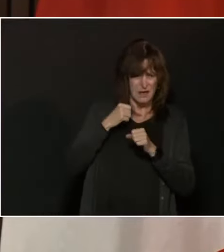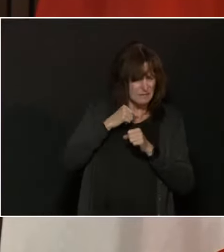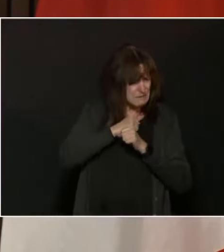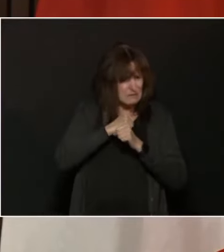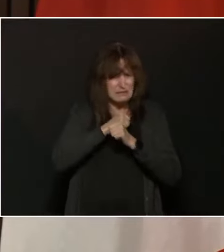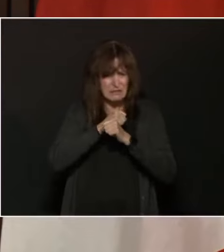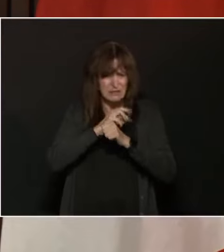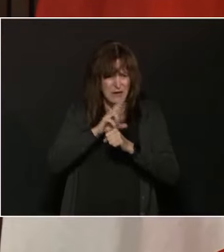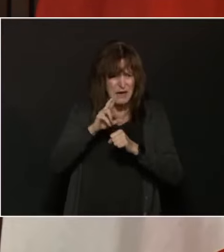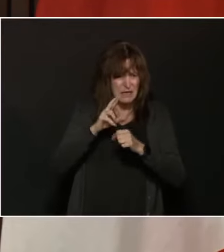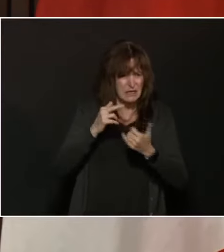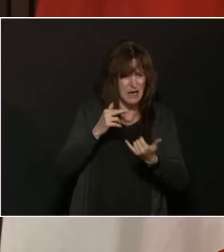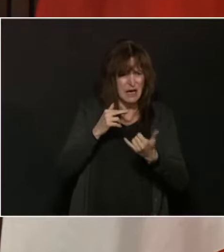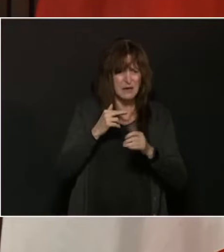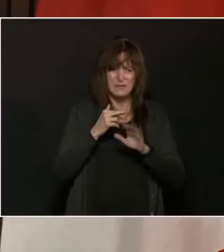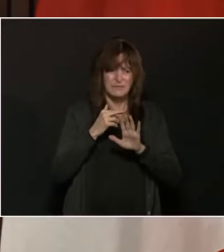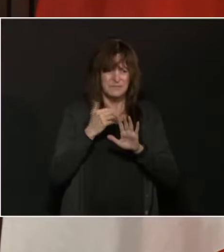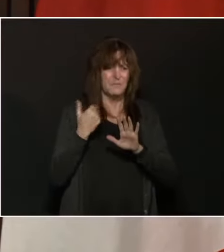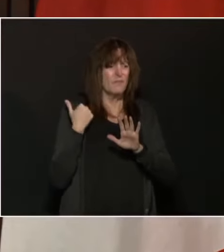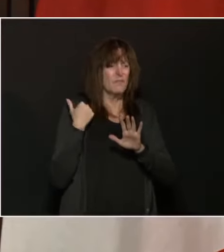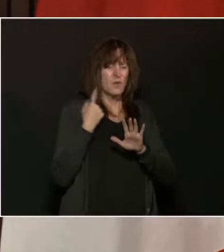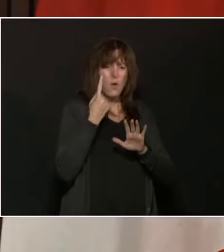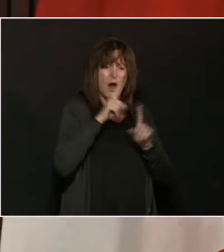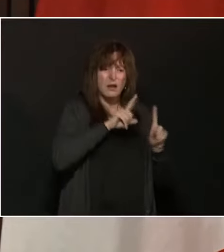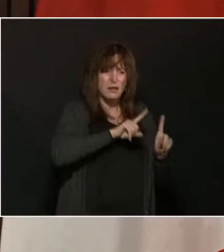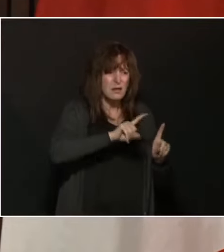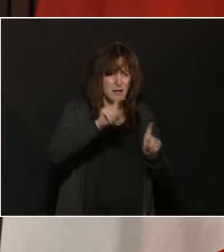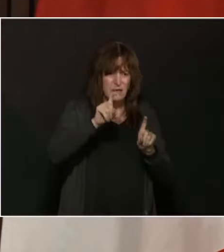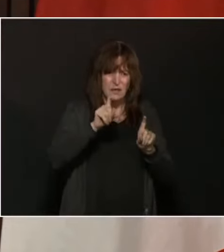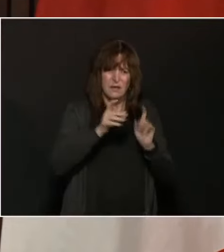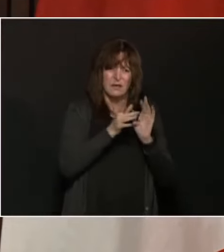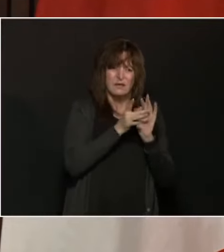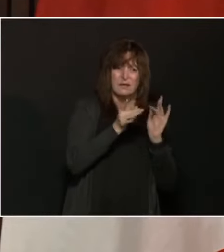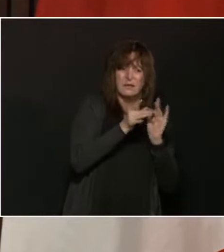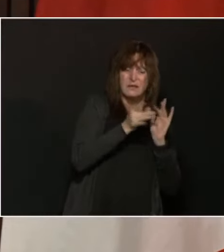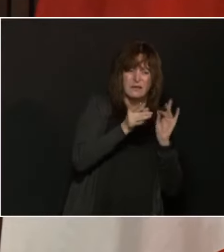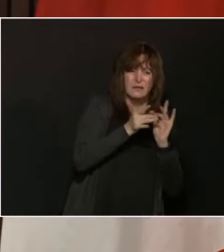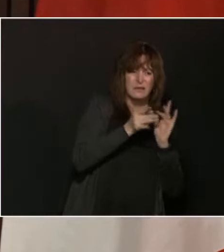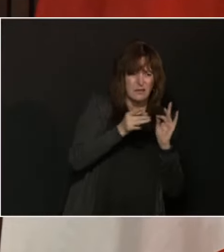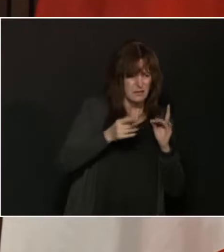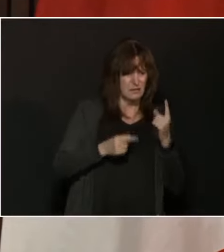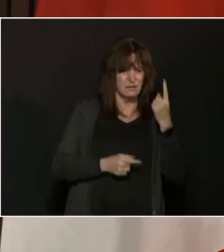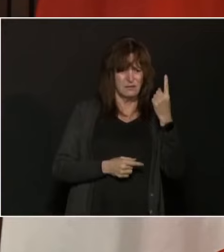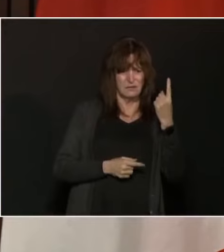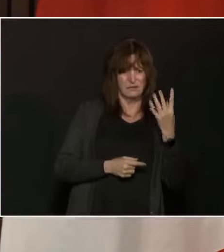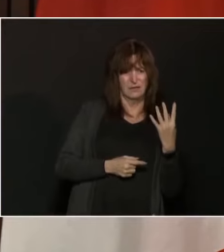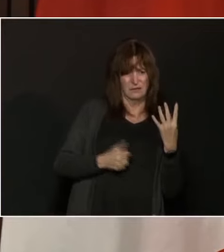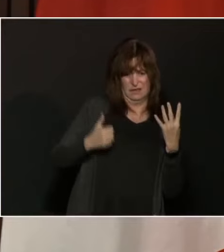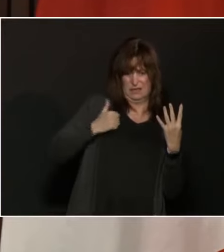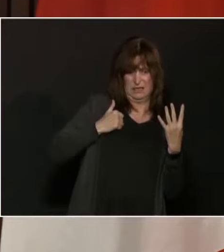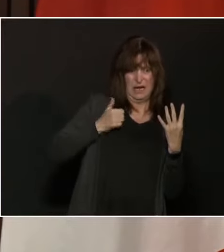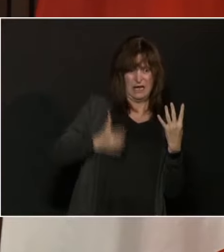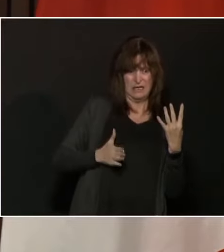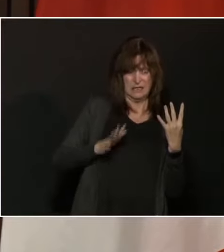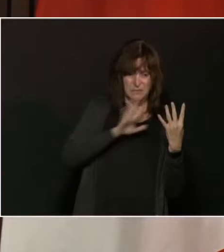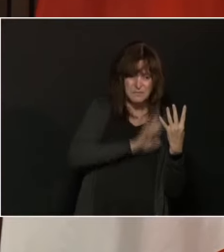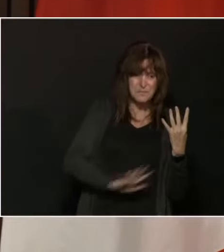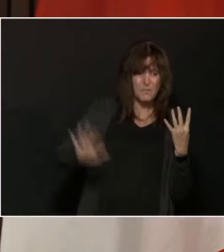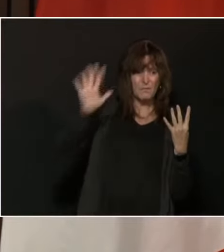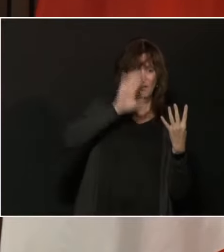say their mental health is bad or very bad. It's affecting all ages, from children to the elderly in isolation, and everyone in